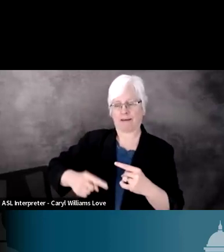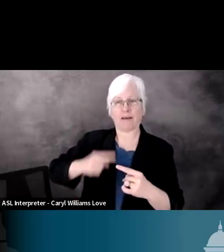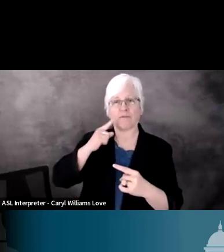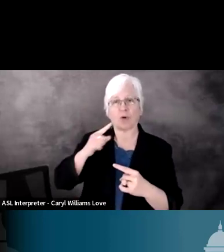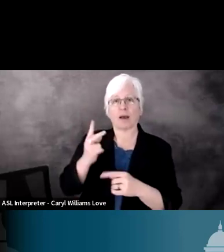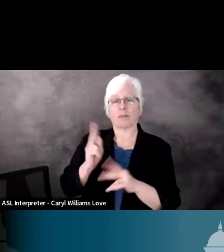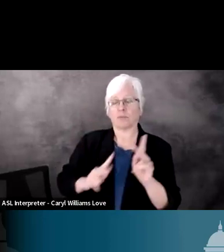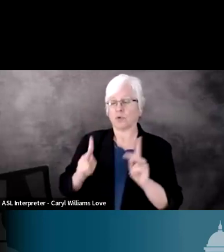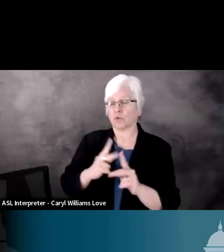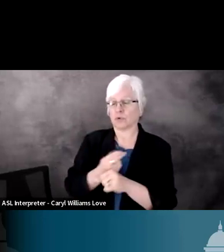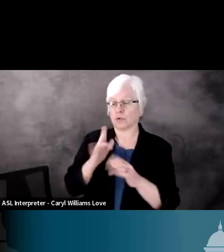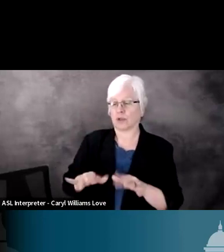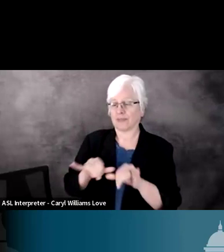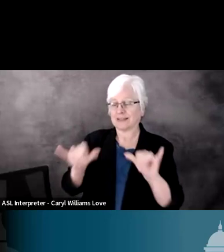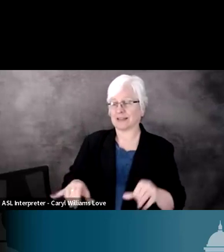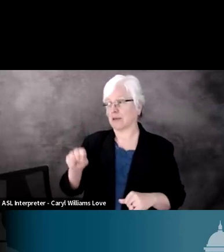mental health and SUD.